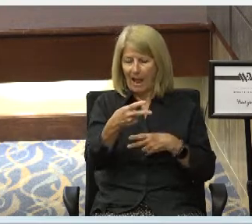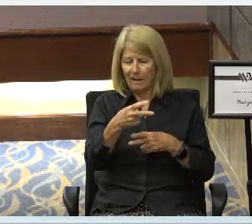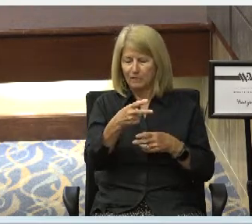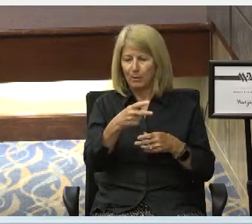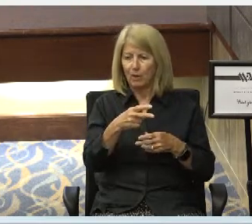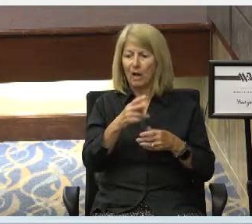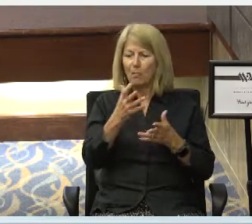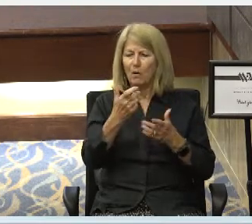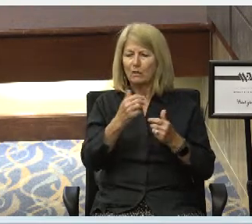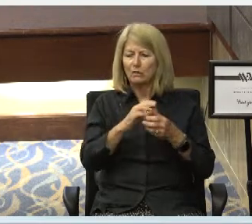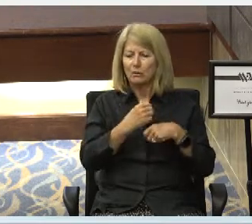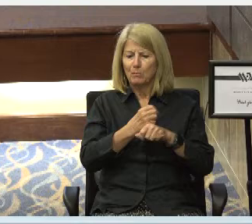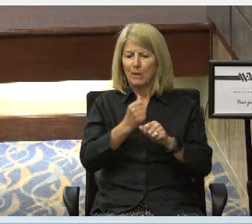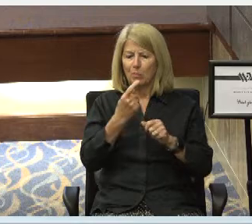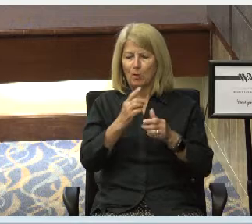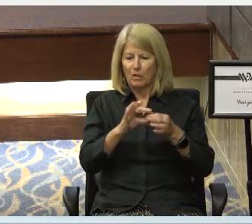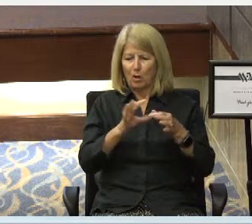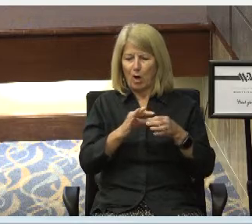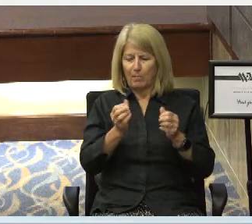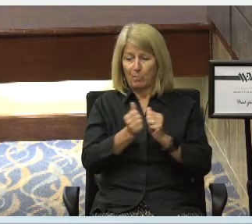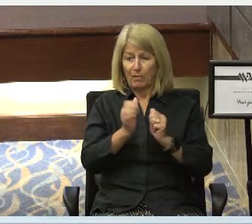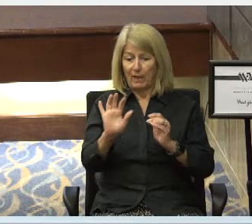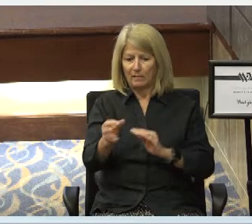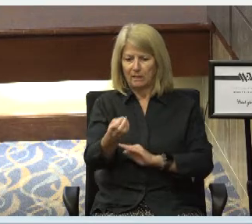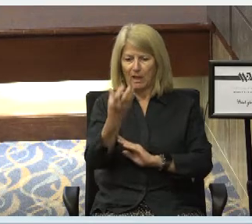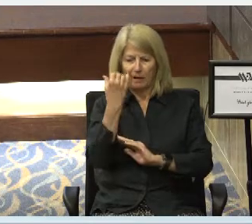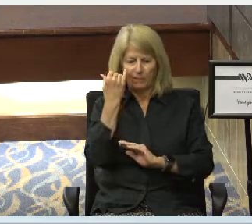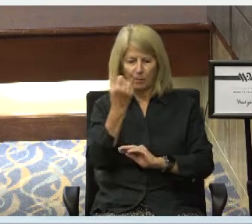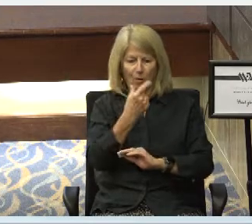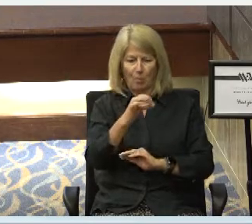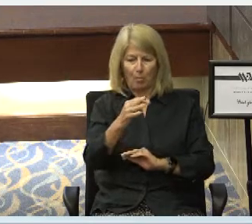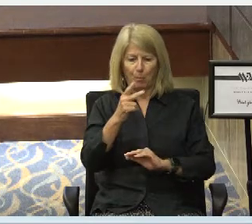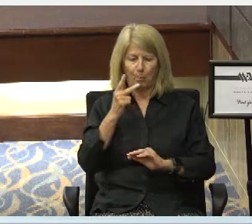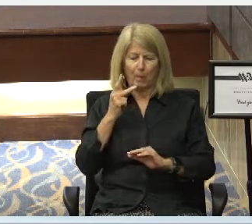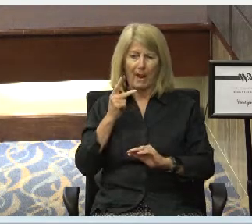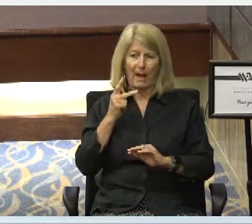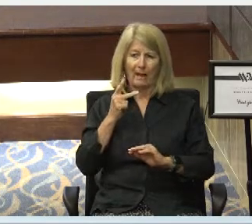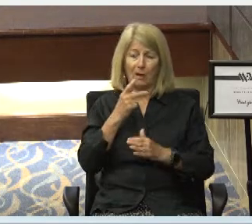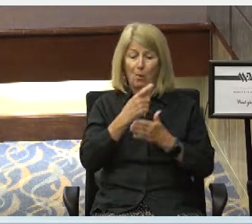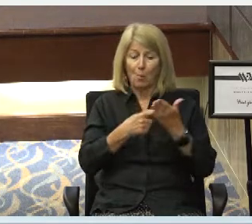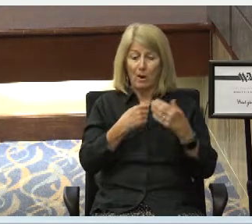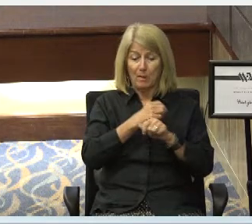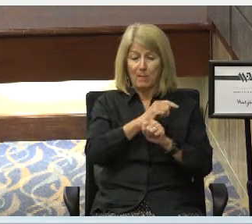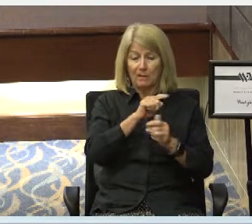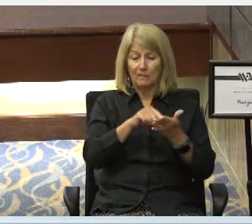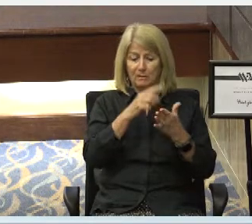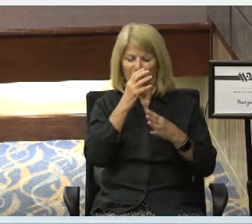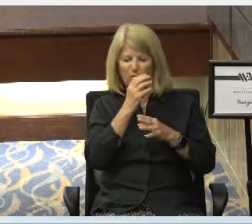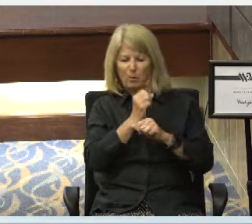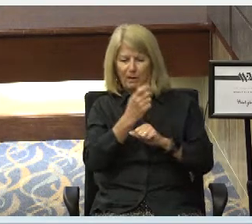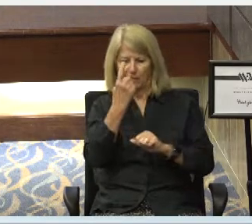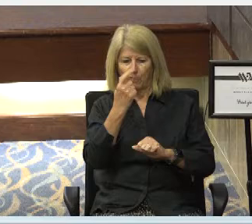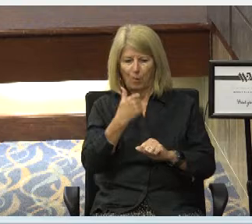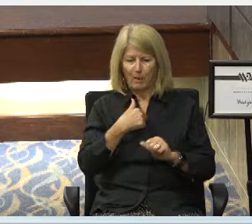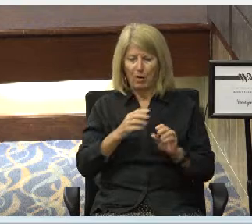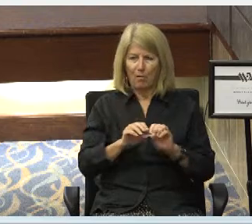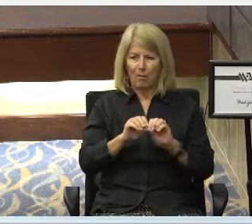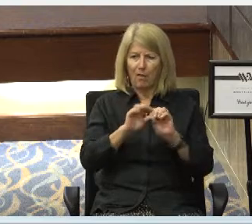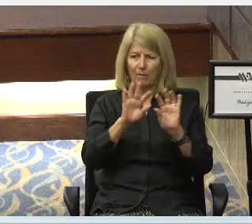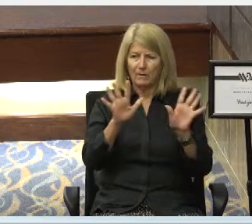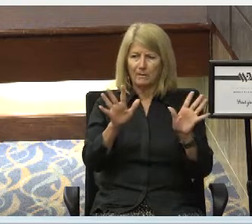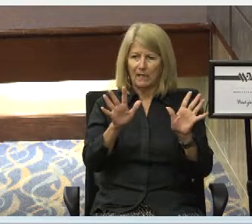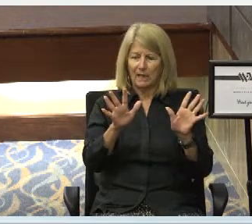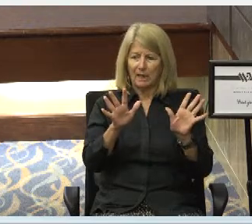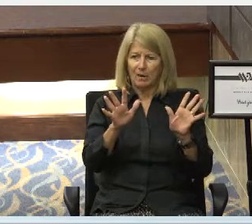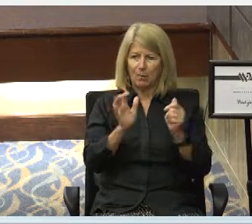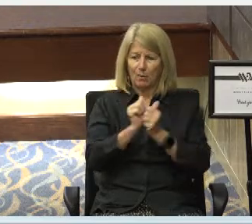want to make one comment on that slide, if you go back. What makes this attractive to me, obviously in the context of this